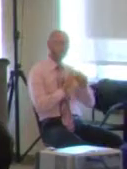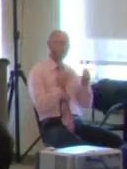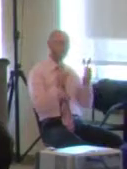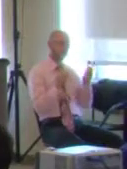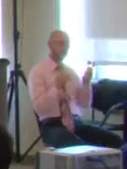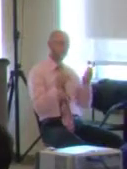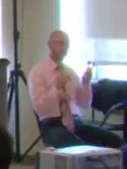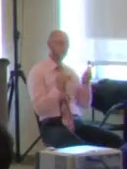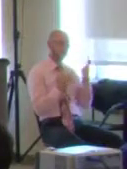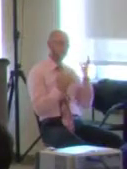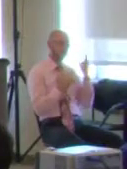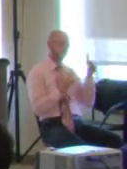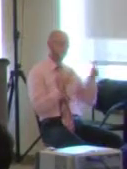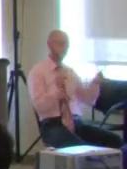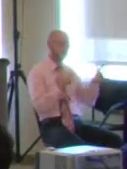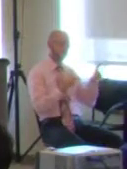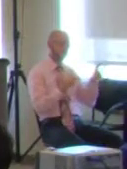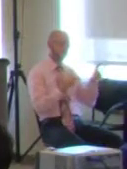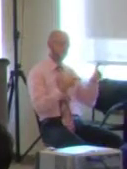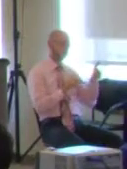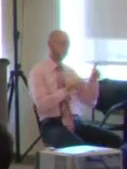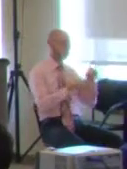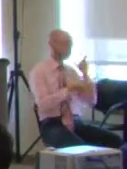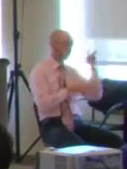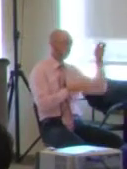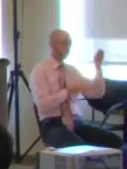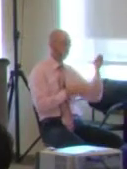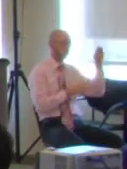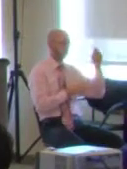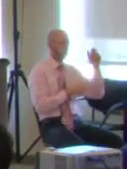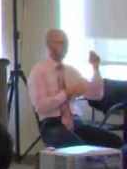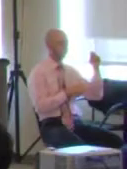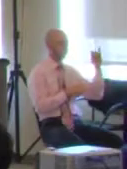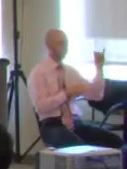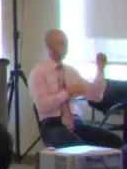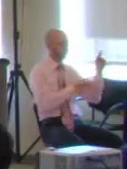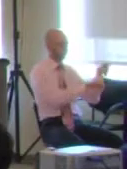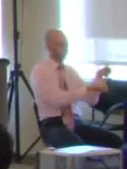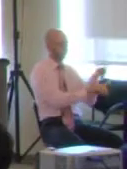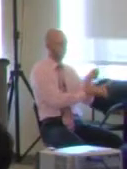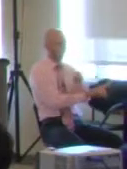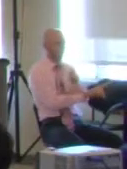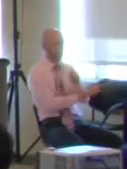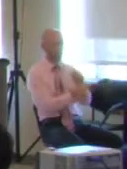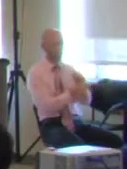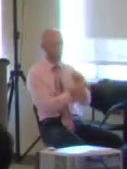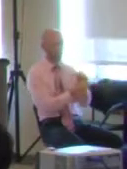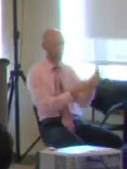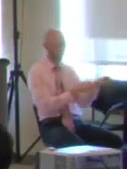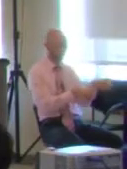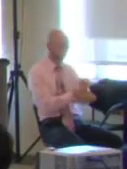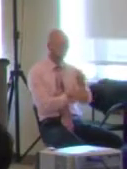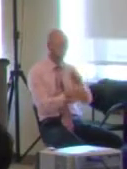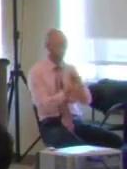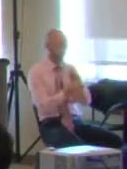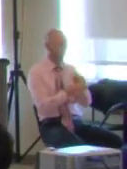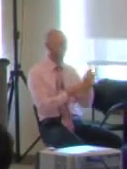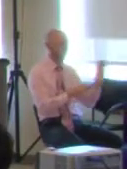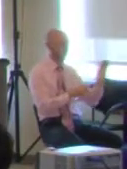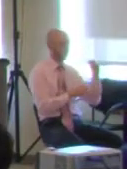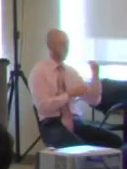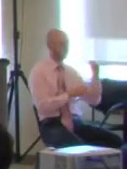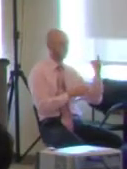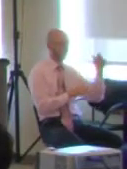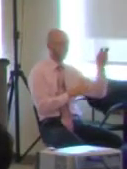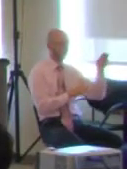getting work if they're on SSI was what was going to happen to their SSI benefit. How much was it going to go down? And part of what we would do is calculate.